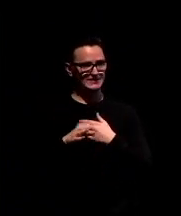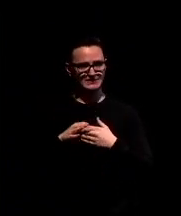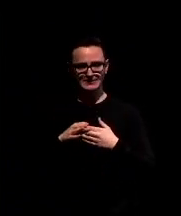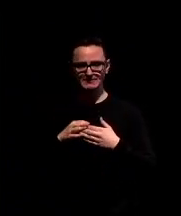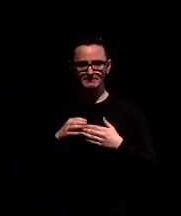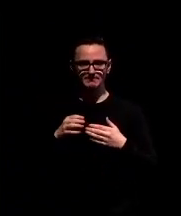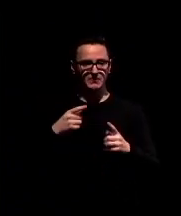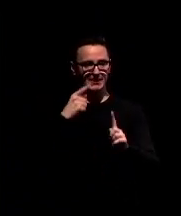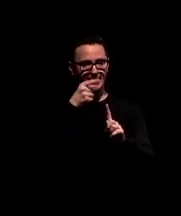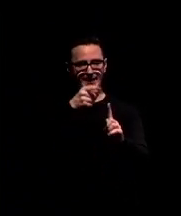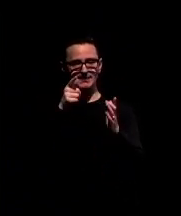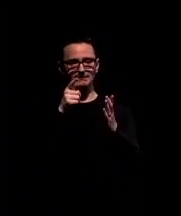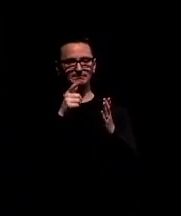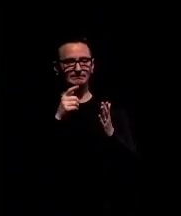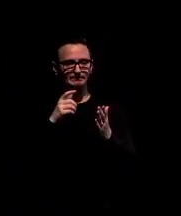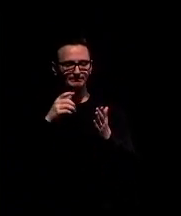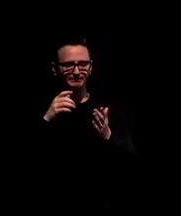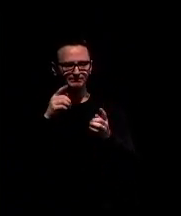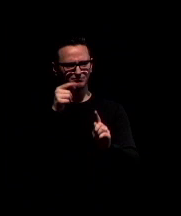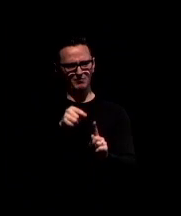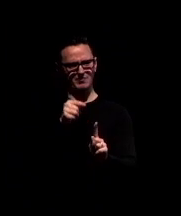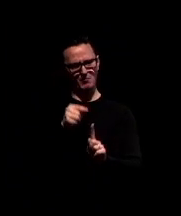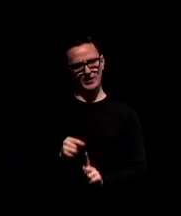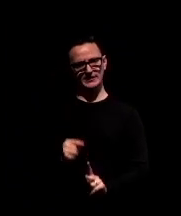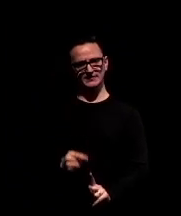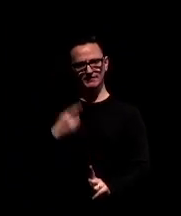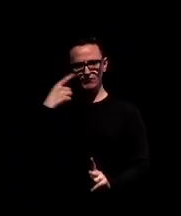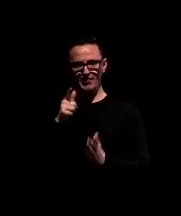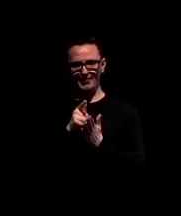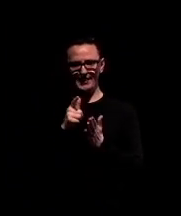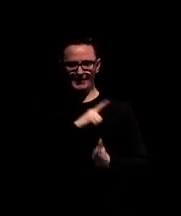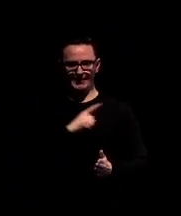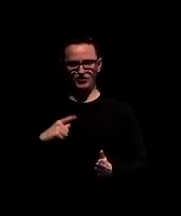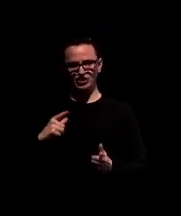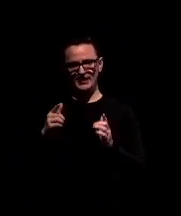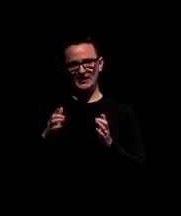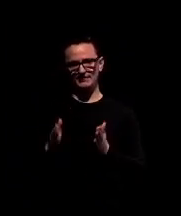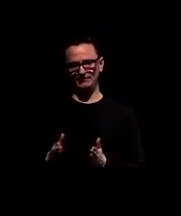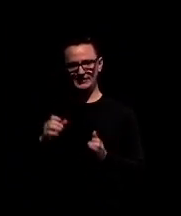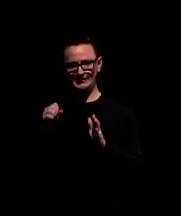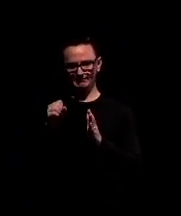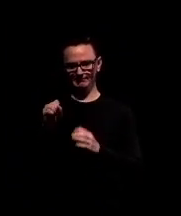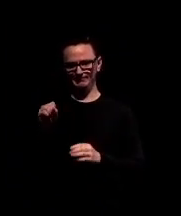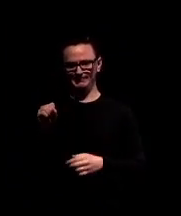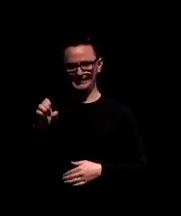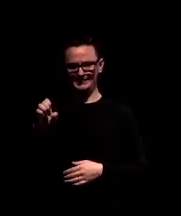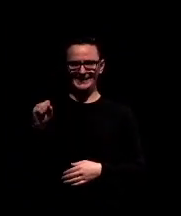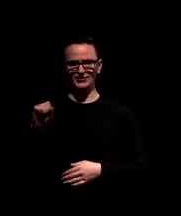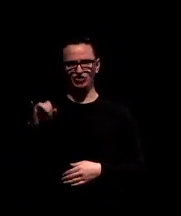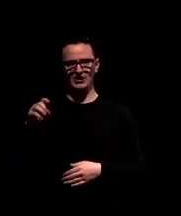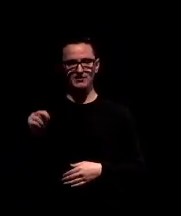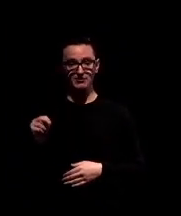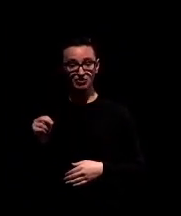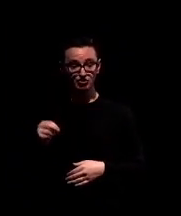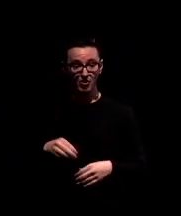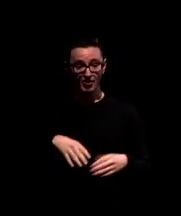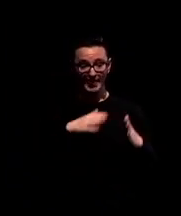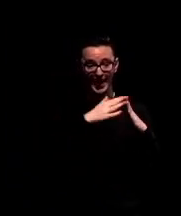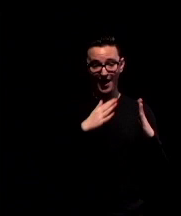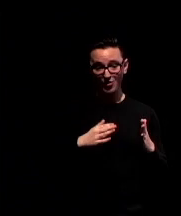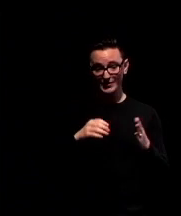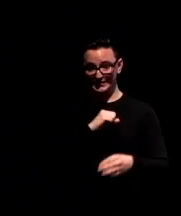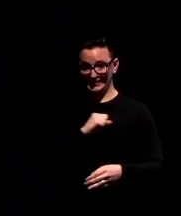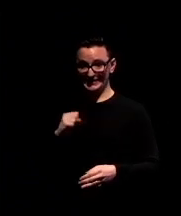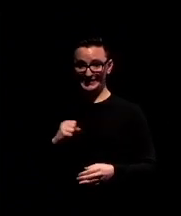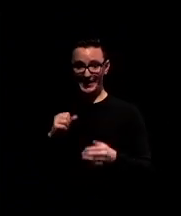session. The second deadline is March 24th, which means all those bills have to have been heard in both the House and Senate policy committees by